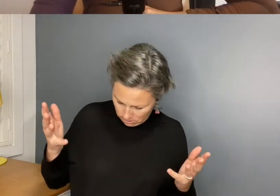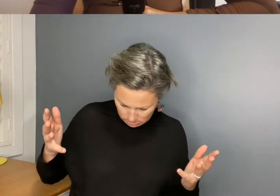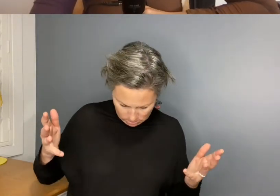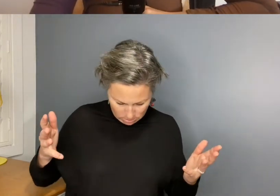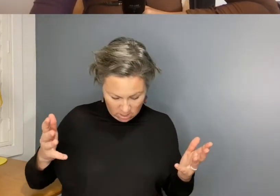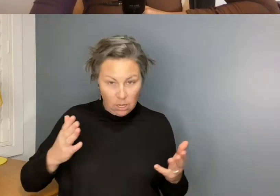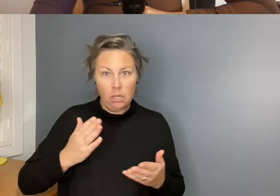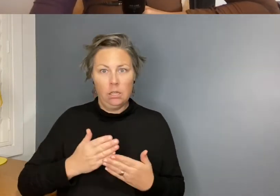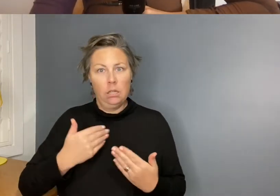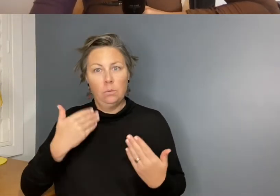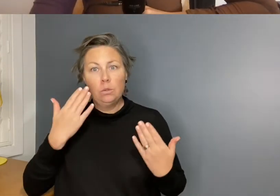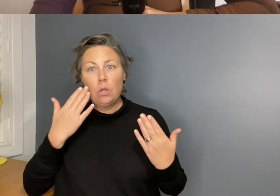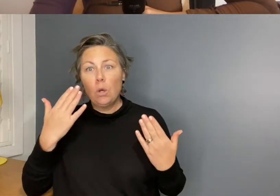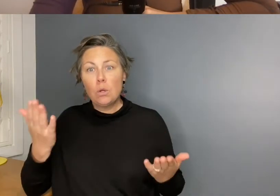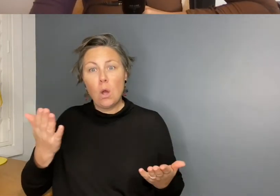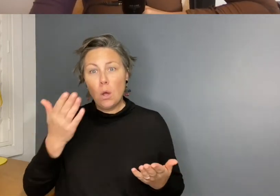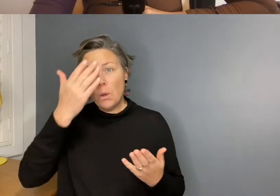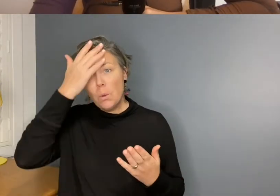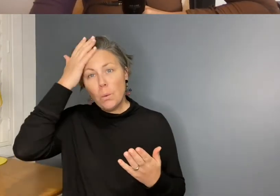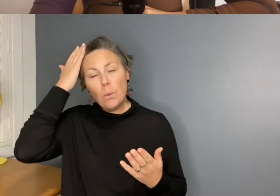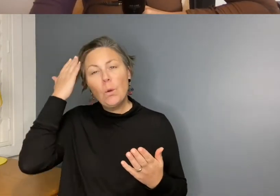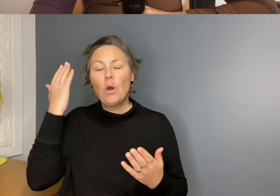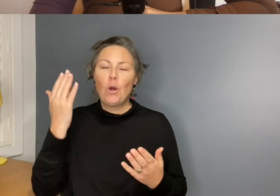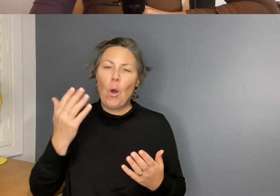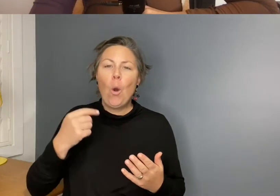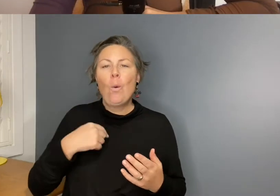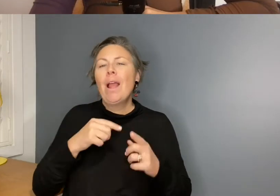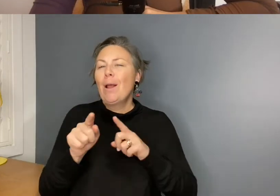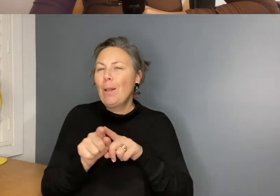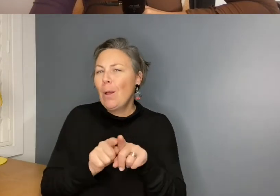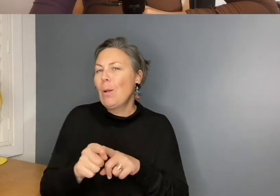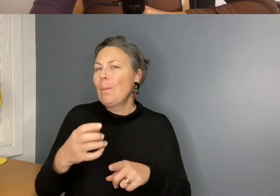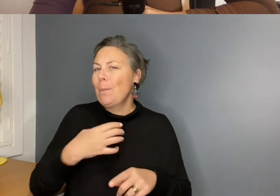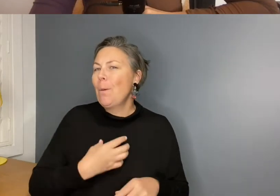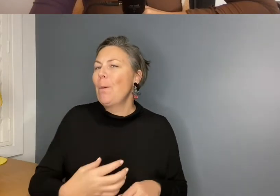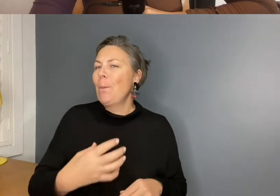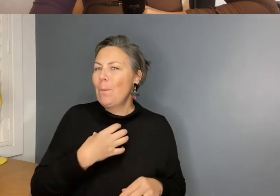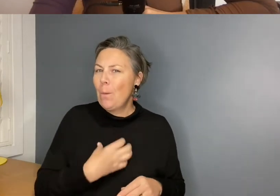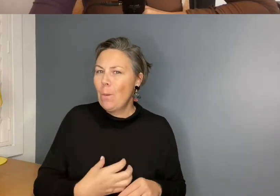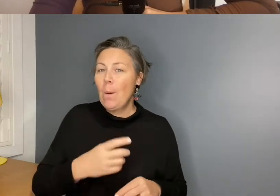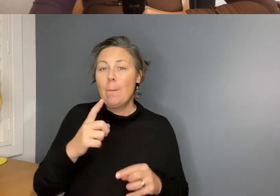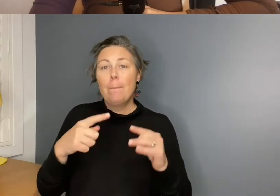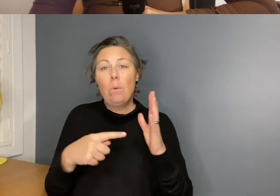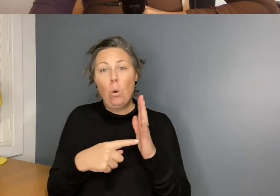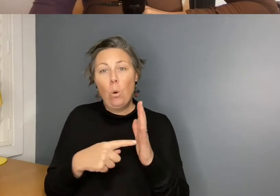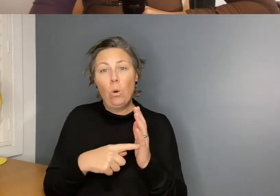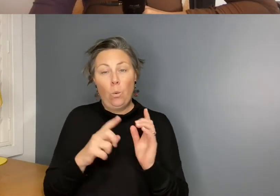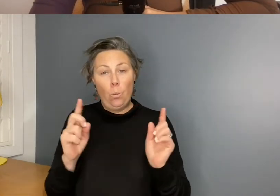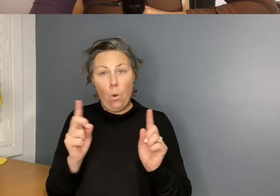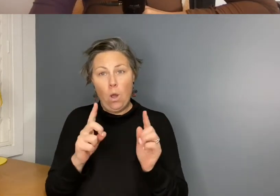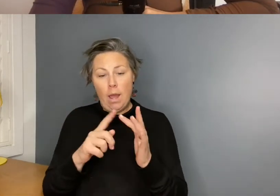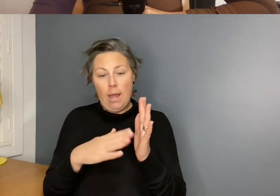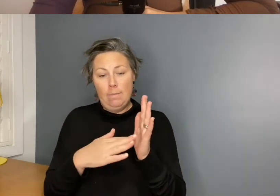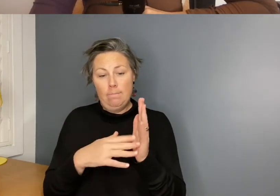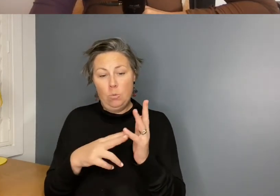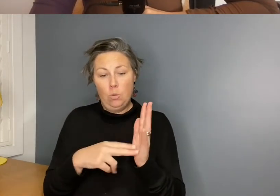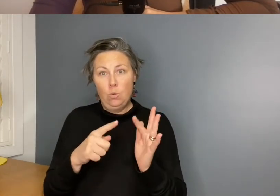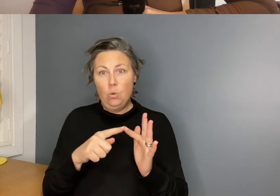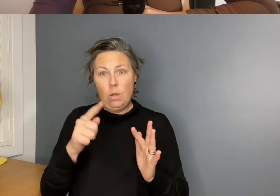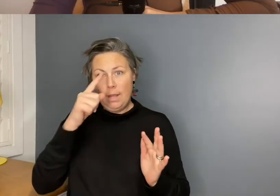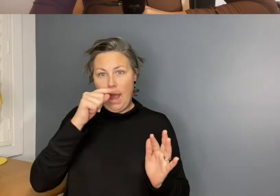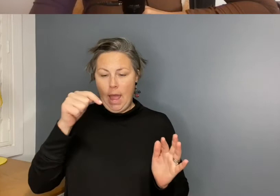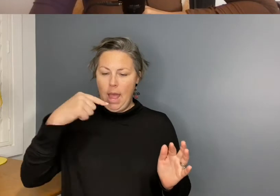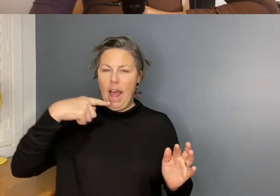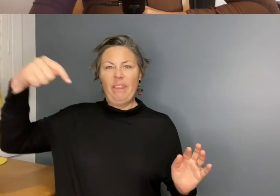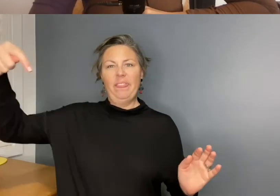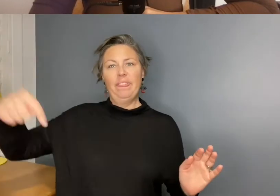beast, but it's not. We're learning more about the immune system all the time, and I guess the important place to start is that the immune system is not just one thing. I mean, if you